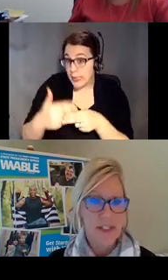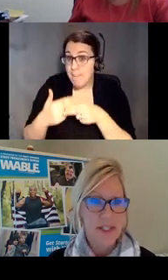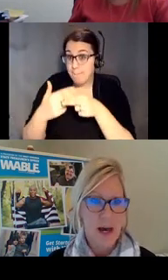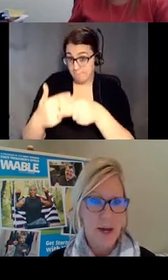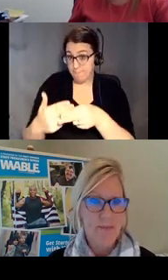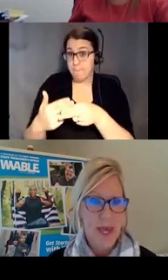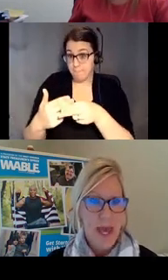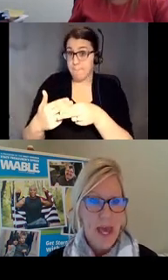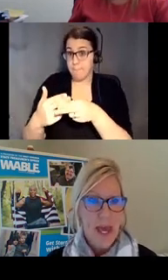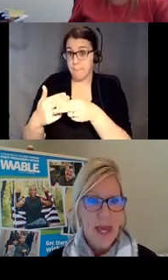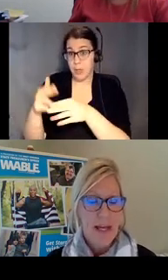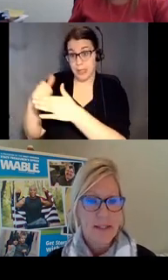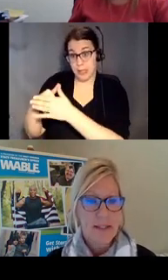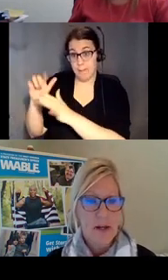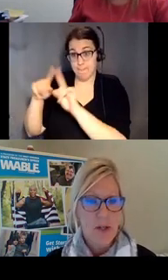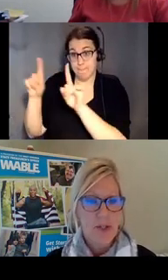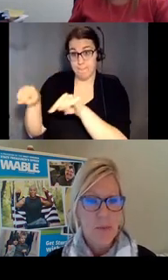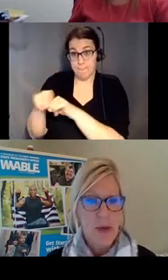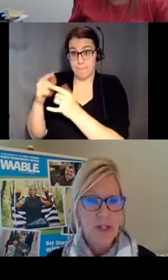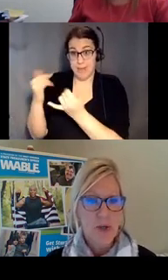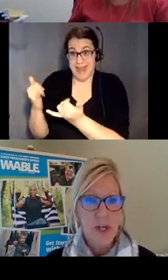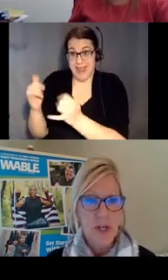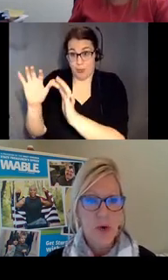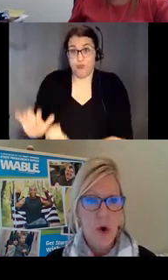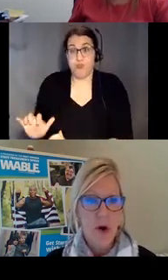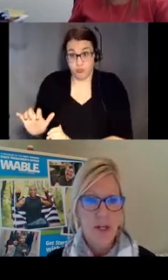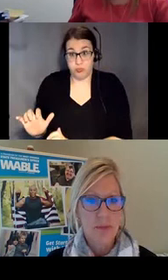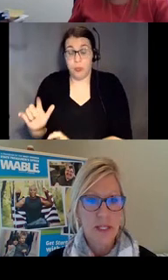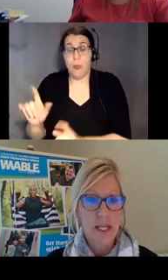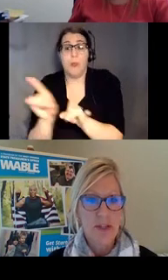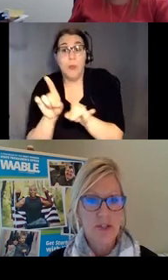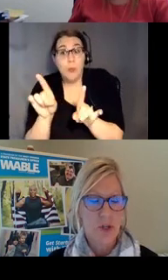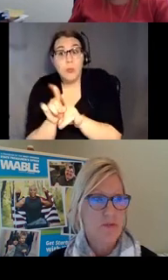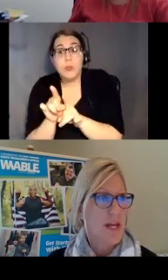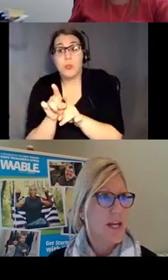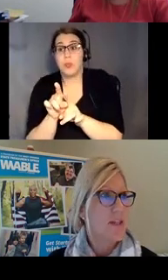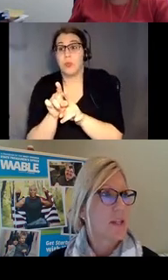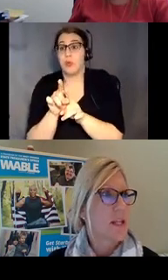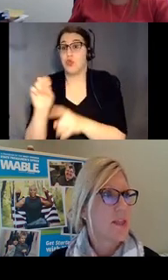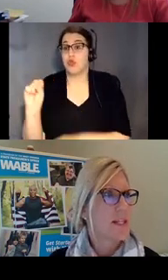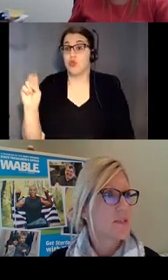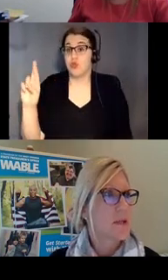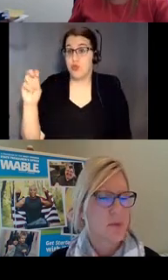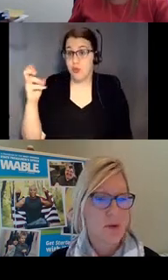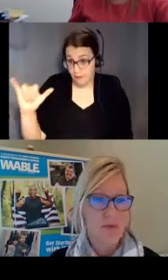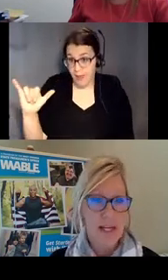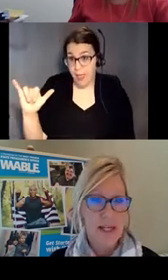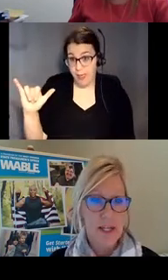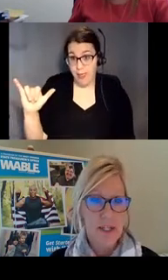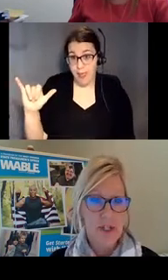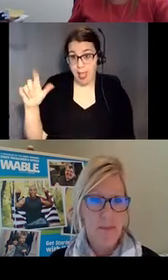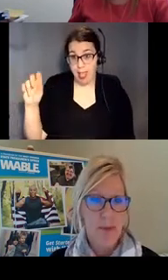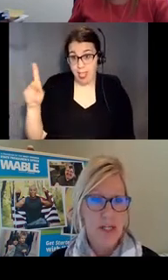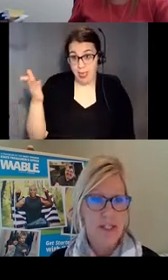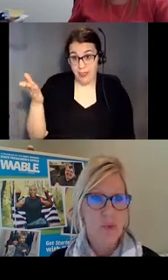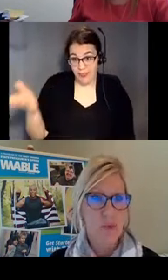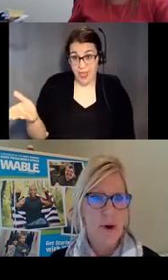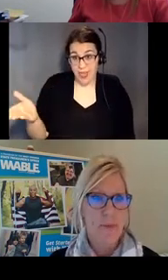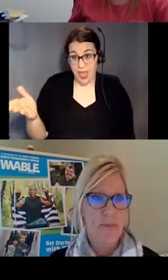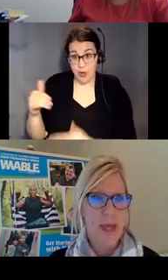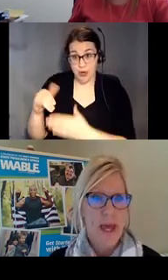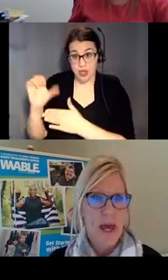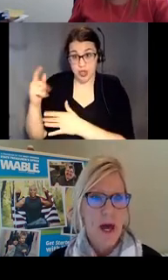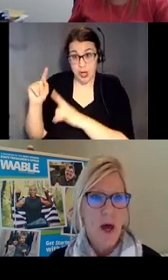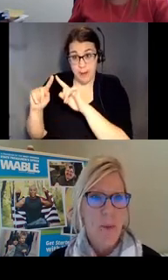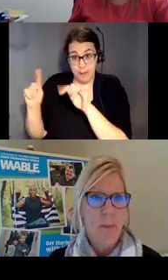at this time. And also make sure that you are completing the survey in the link that's been provided in the chat box as